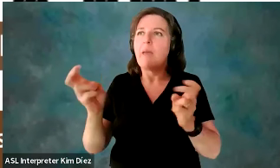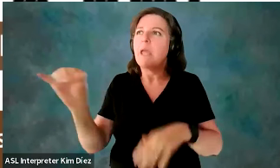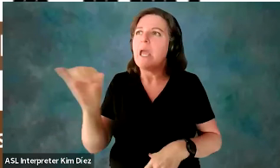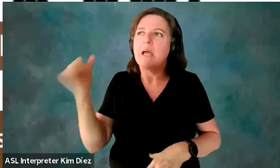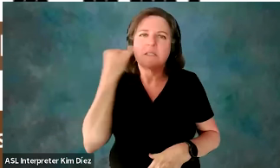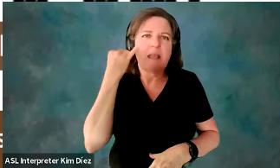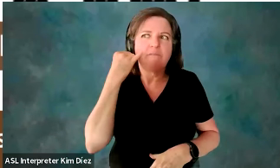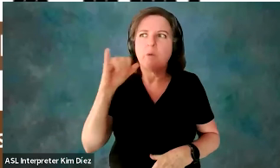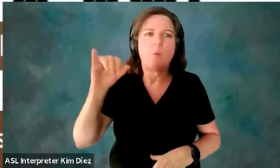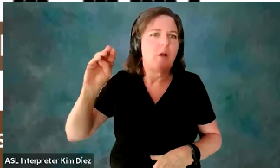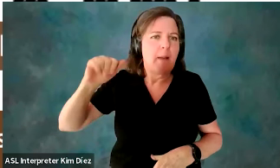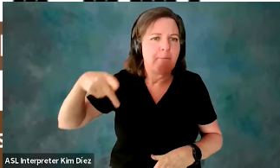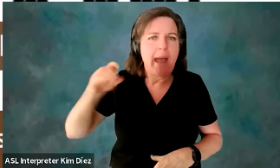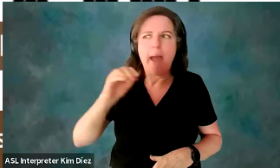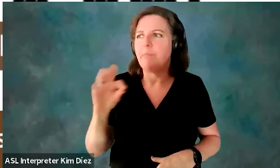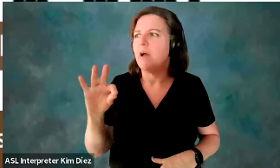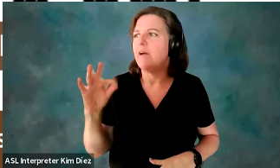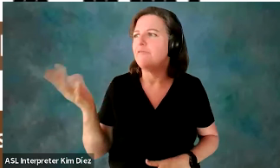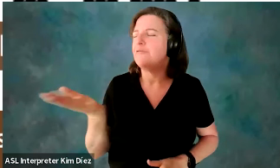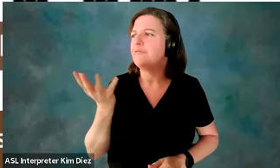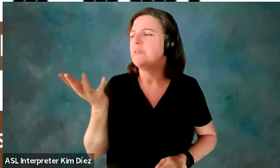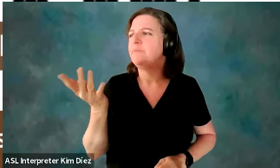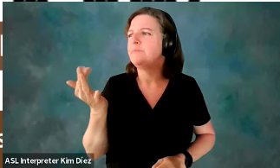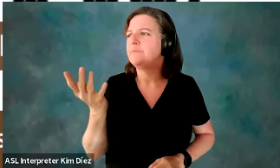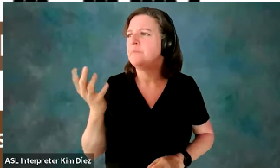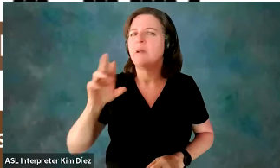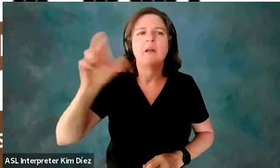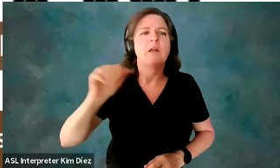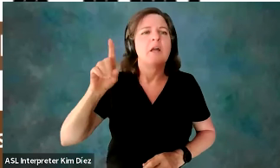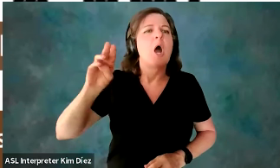point, to use it as a roadmap